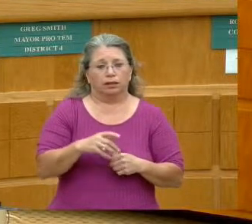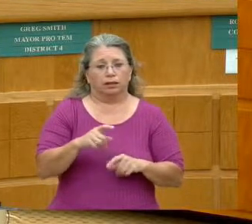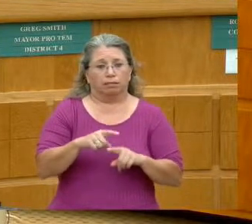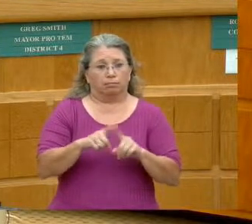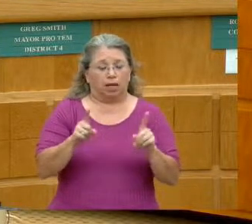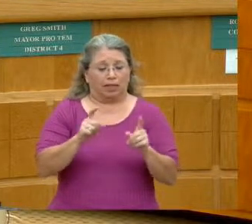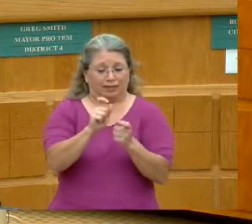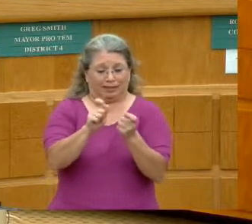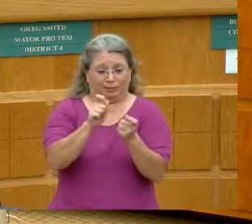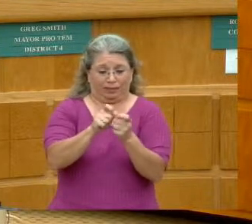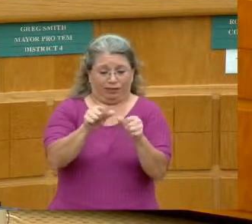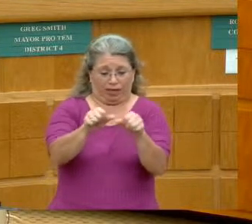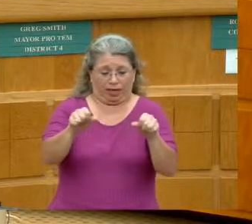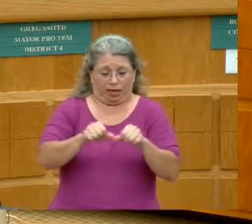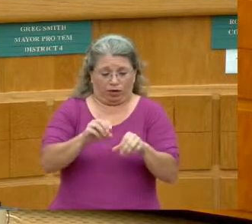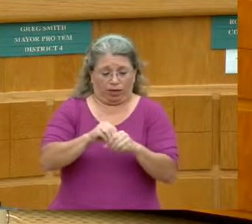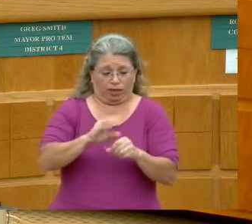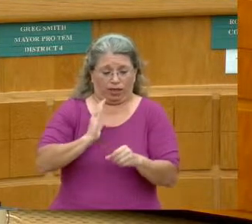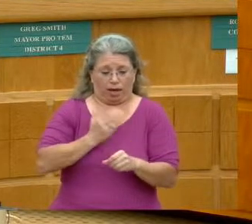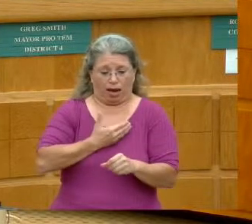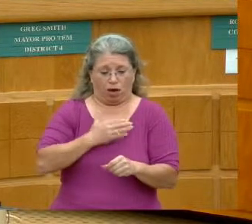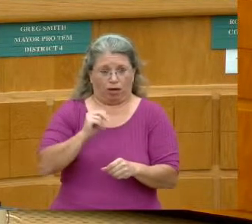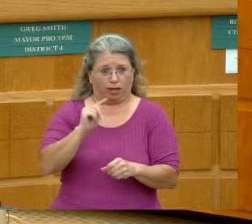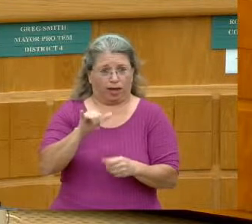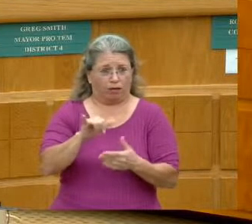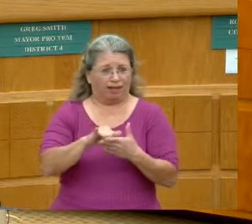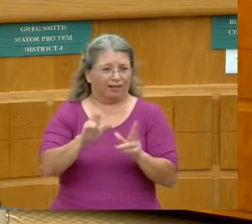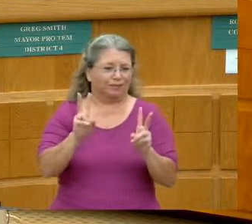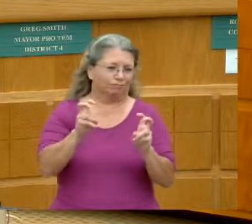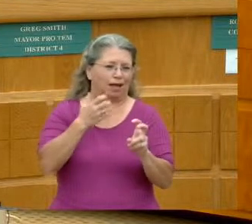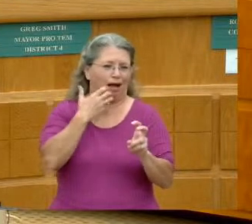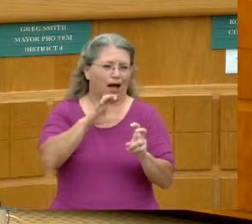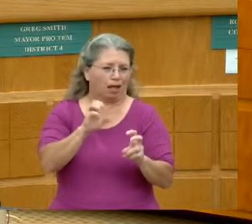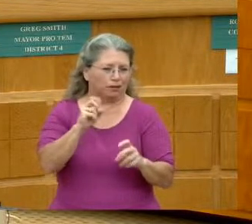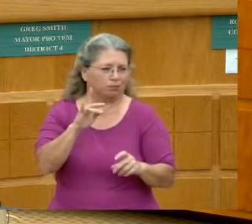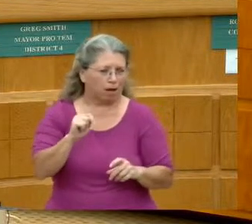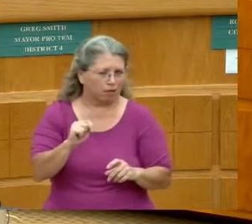county that is like a hotspot, I think that's where you're getting at.